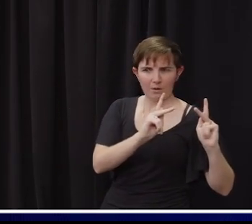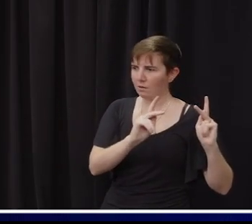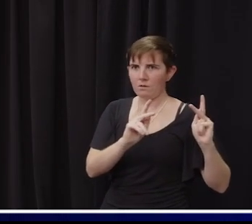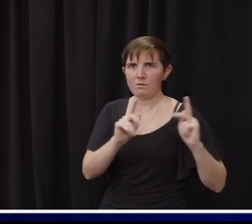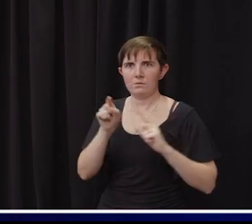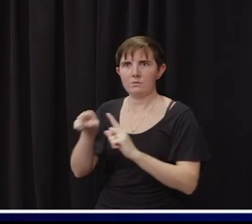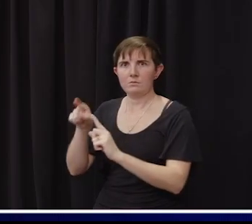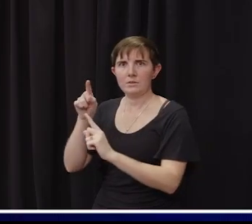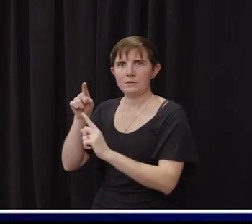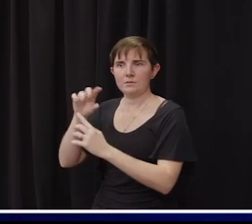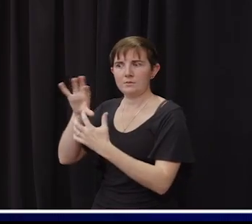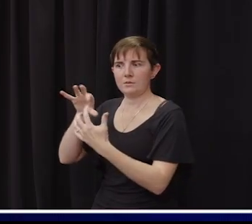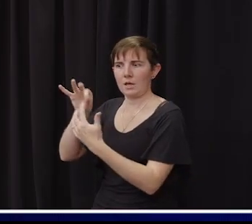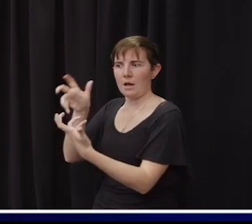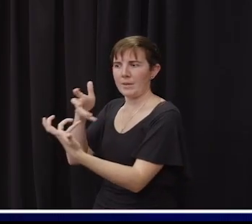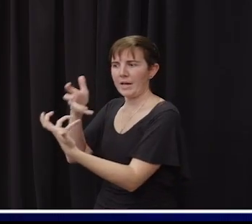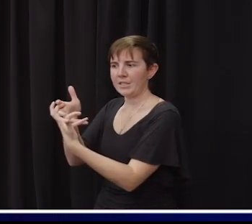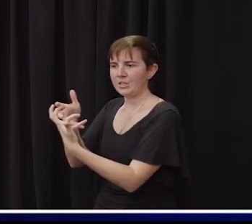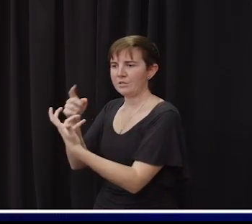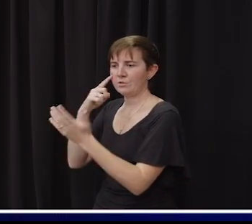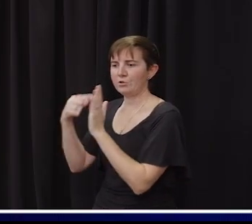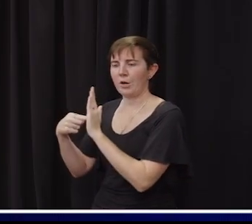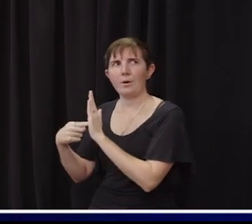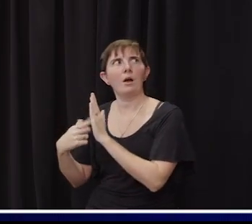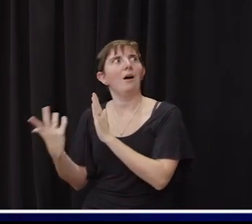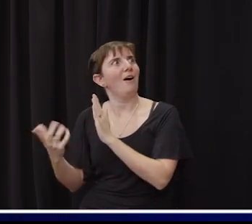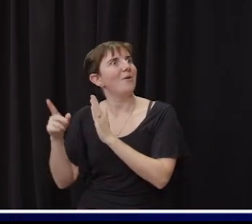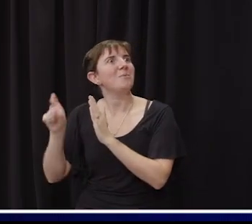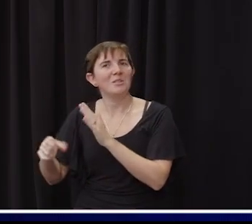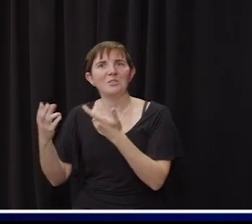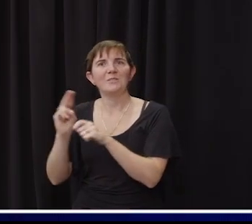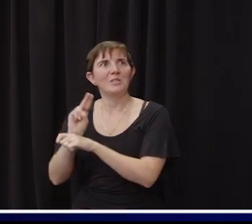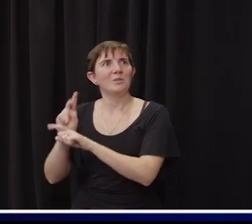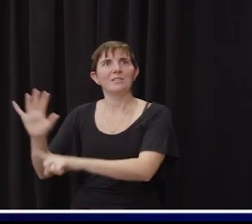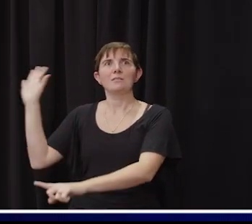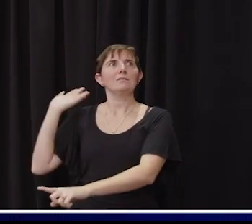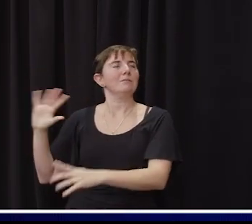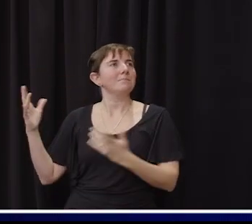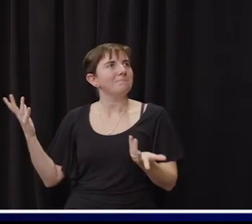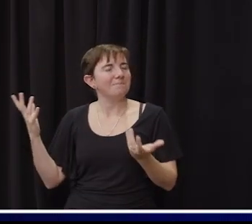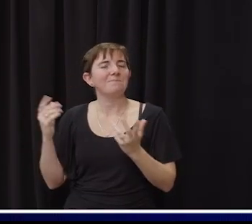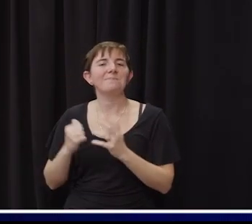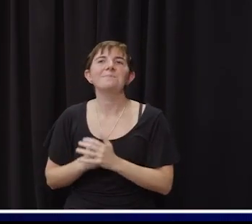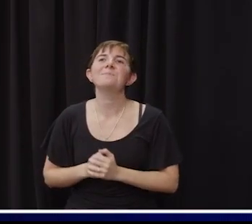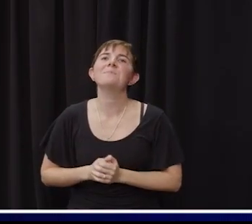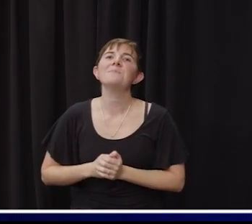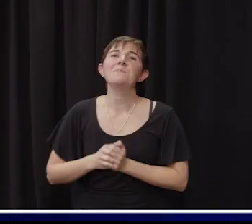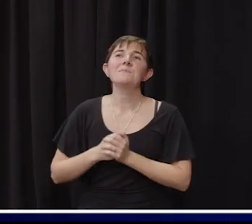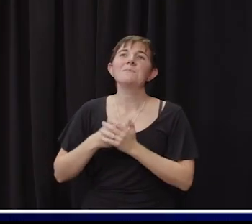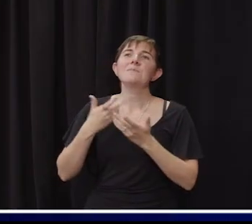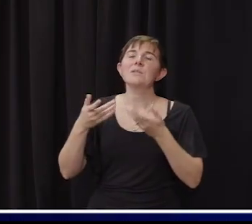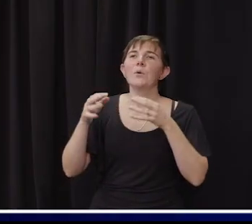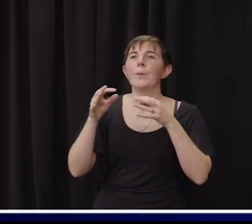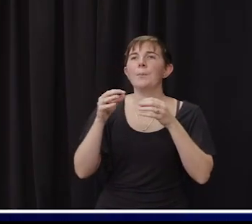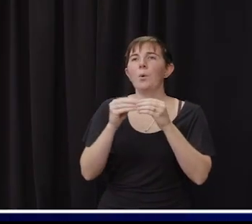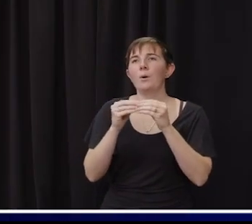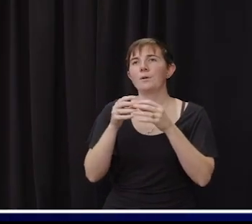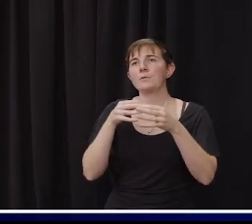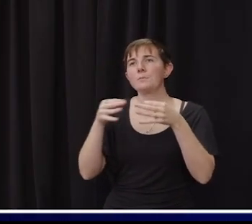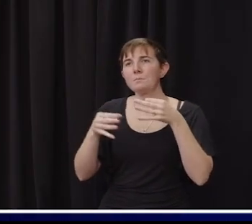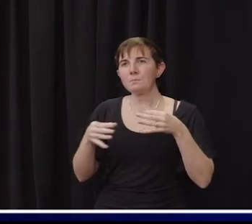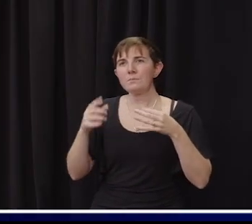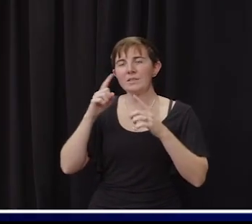just revealing things that we should be implementing anyway? A little bit more on kind of